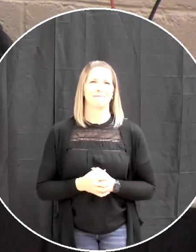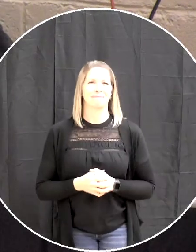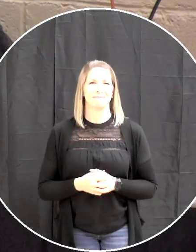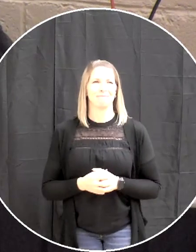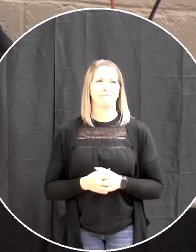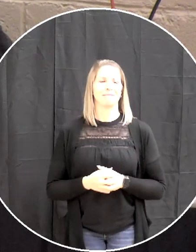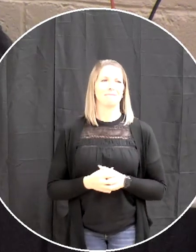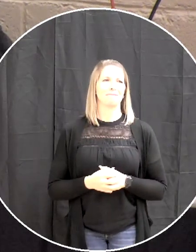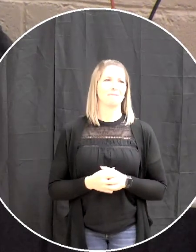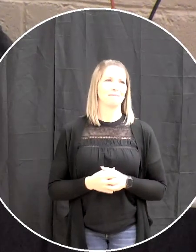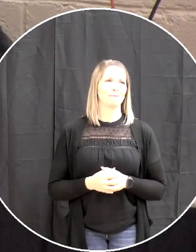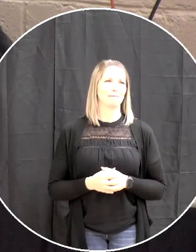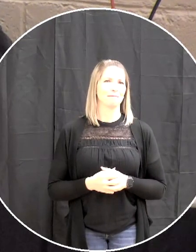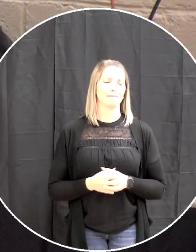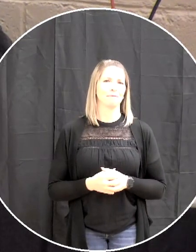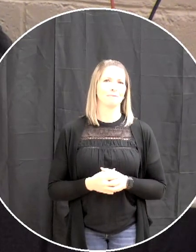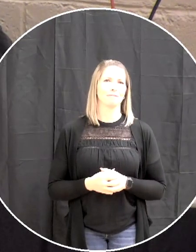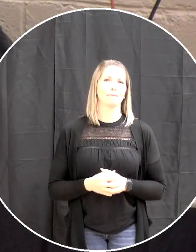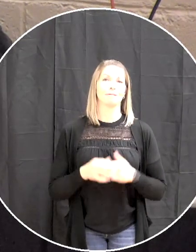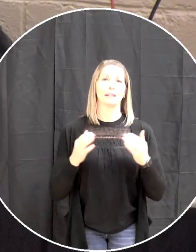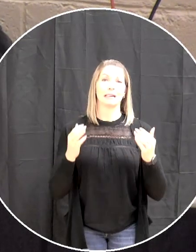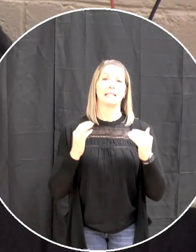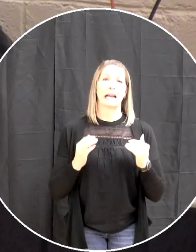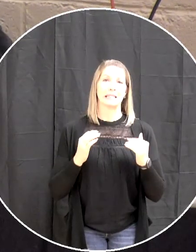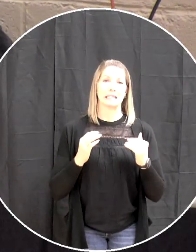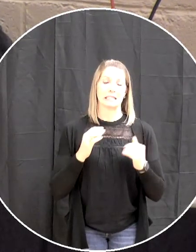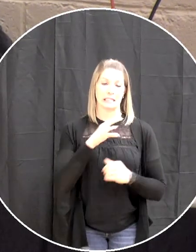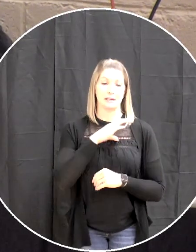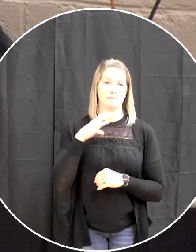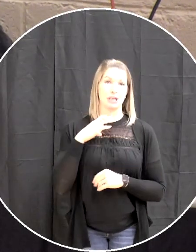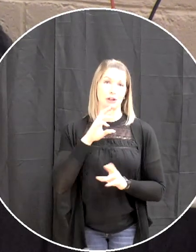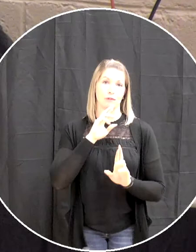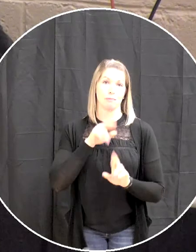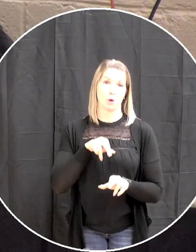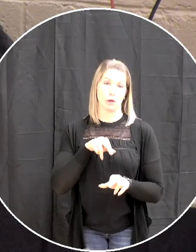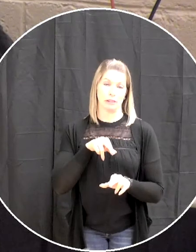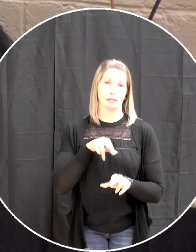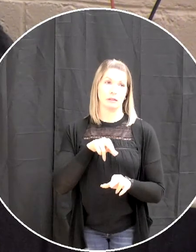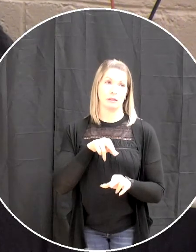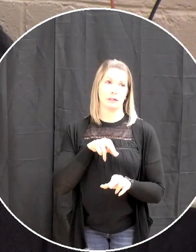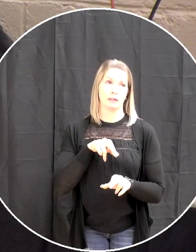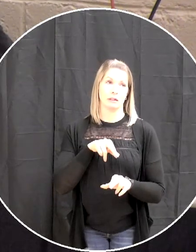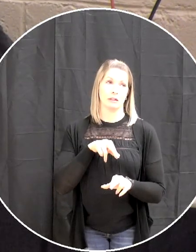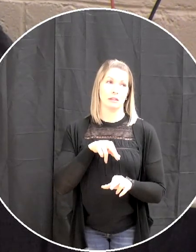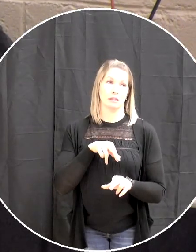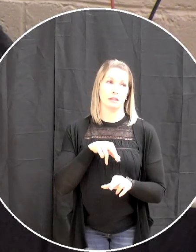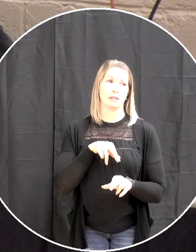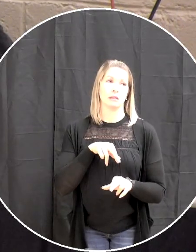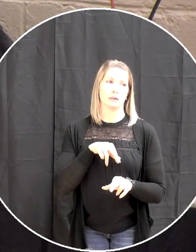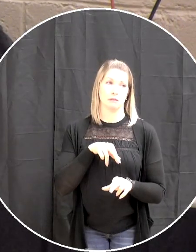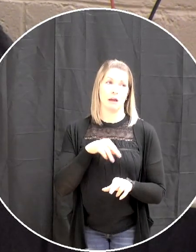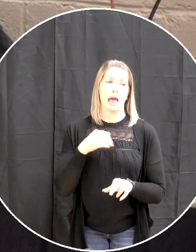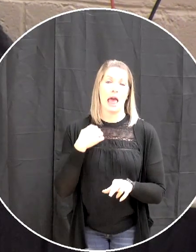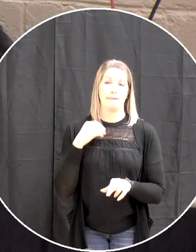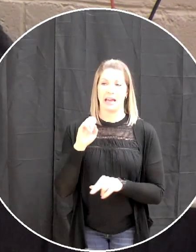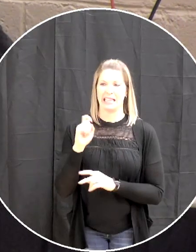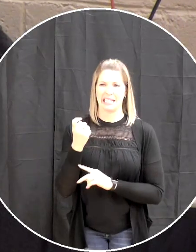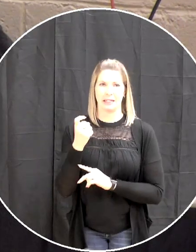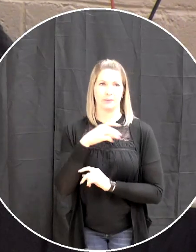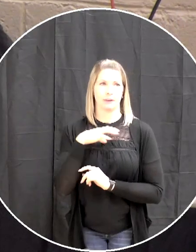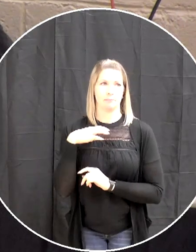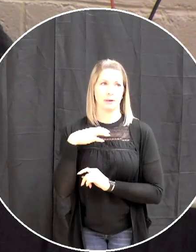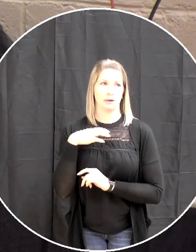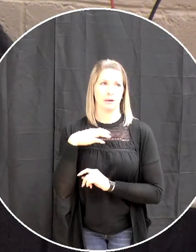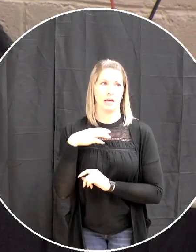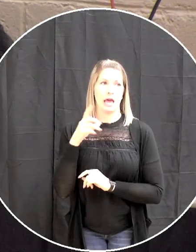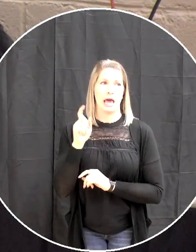Next on the item on the agenda is our committee reports, 6.1 executive. We didn't have an executive committee meeting, but I will give you notice now. We are going to have a short